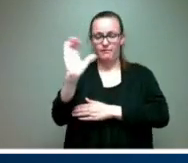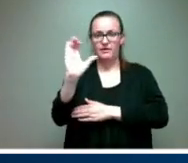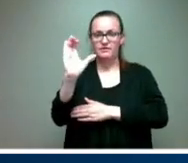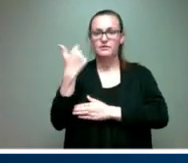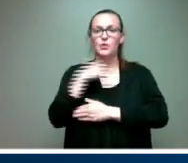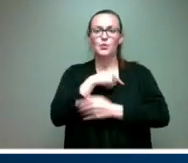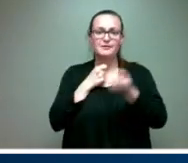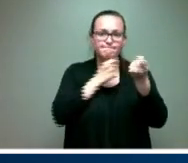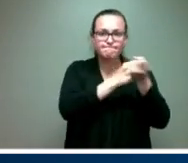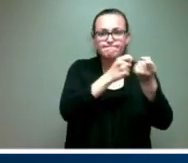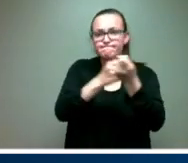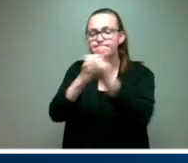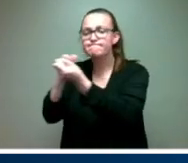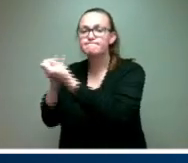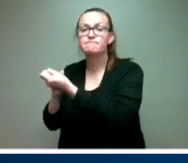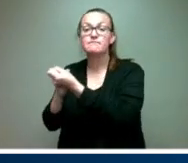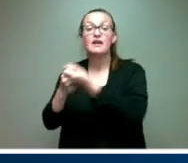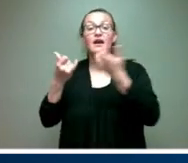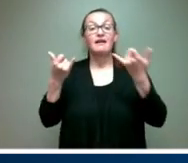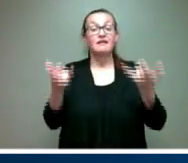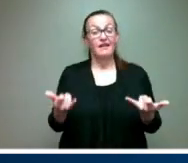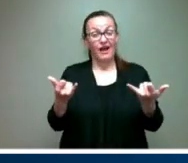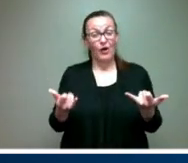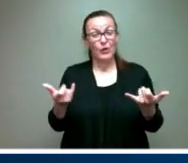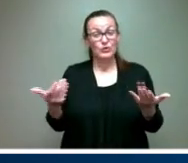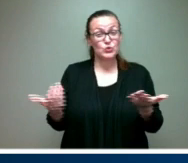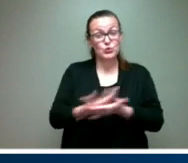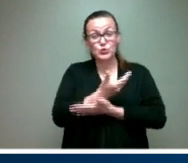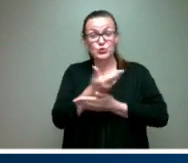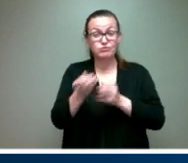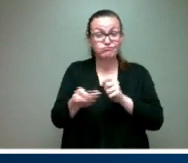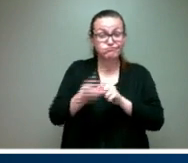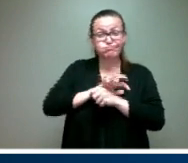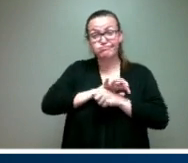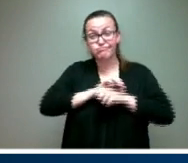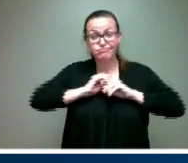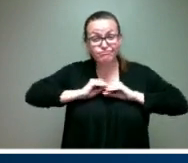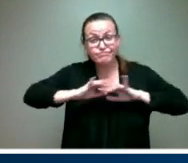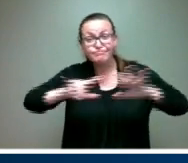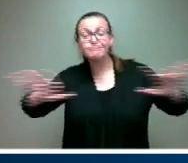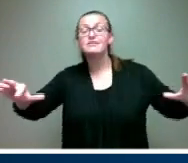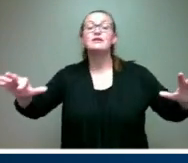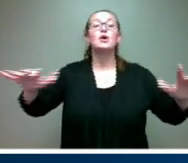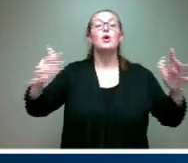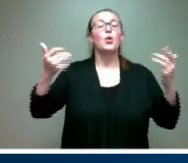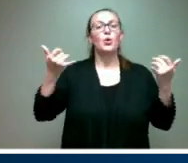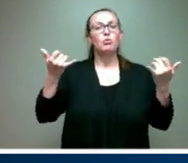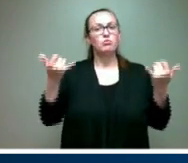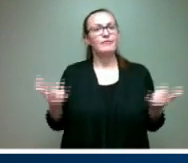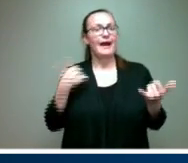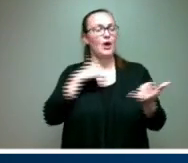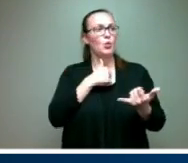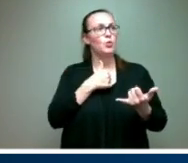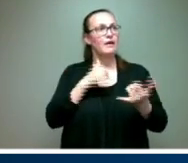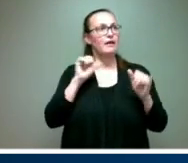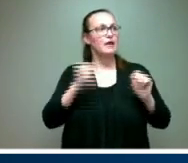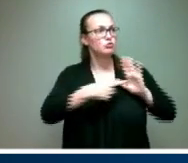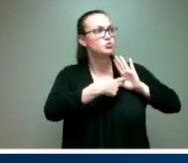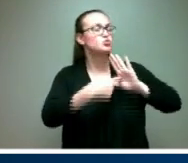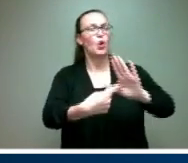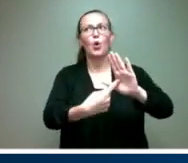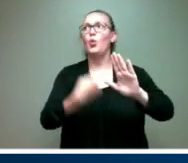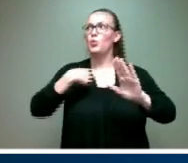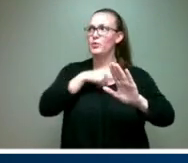times has provided us to demonstrate that even more. Mm-hmm. And I love it. The team has, they